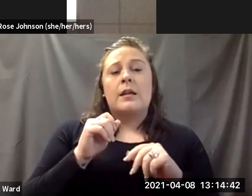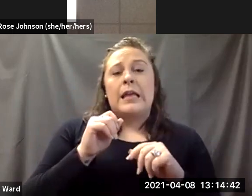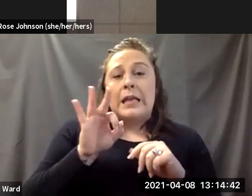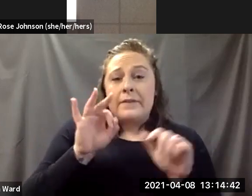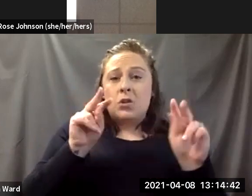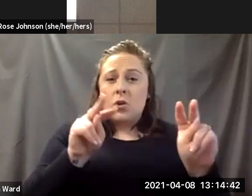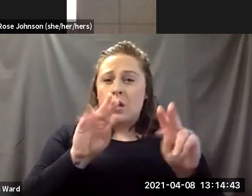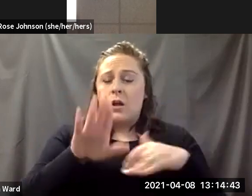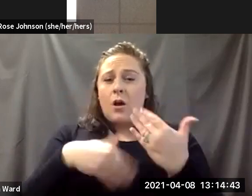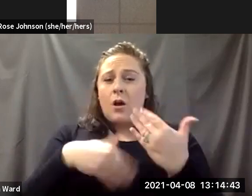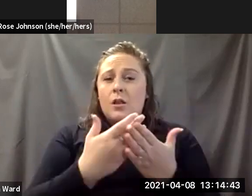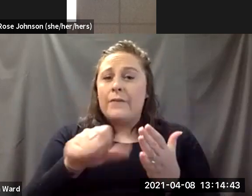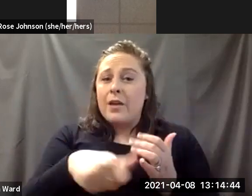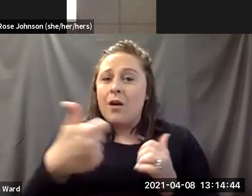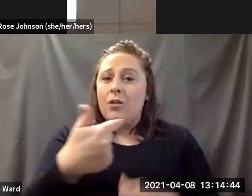all other vaccines,